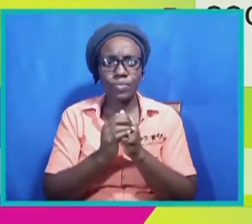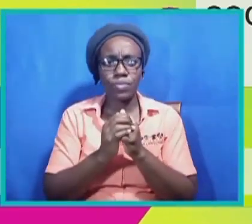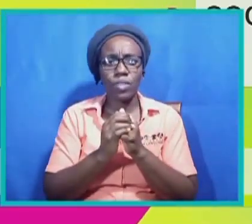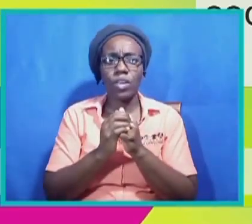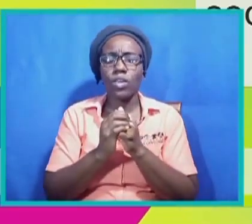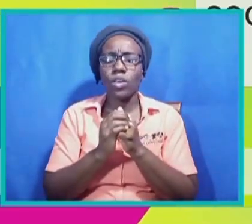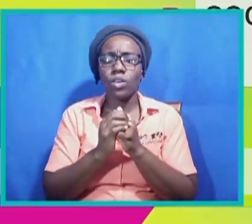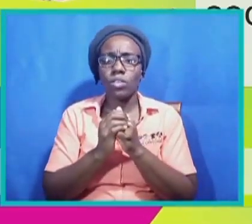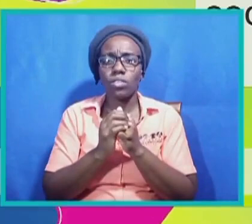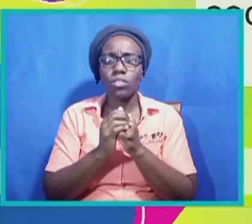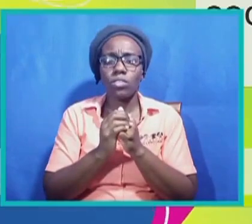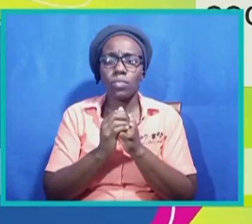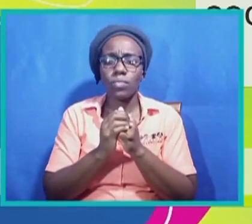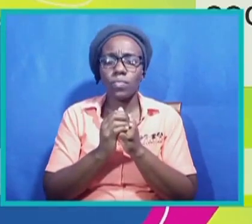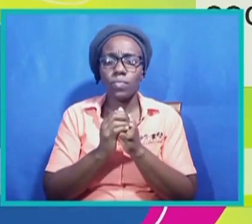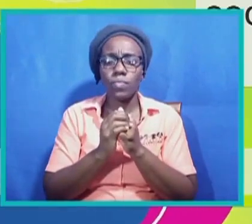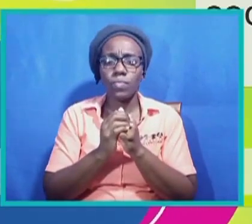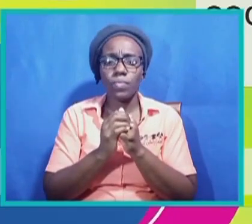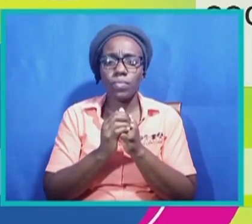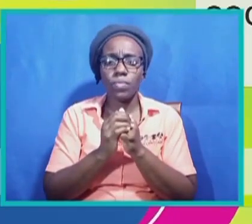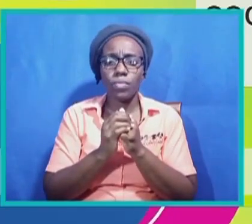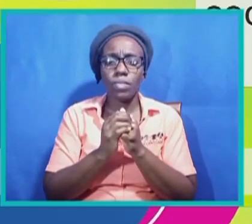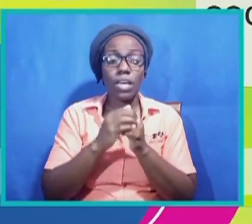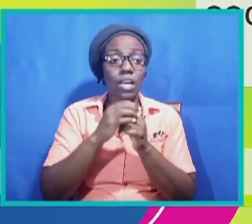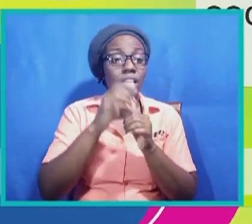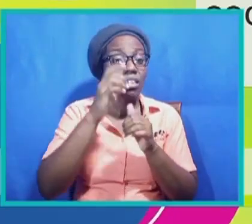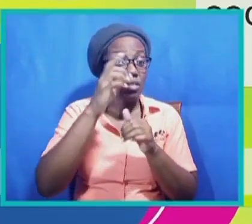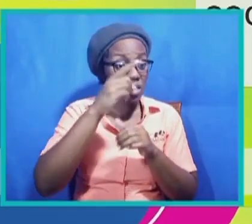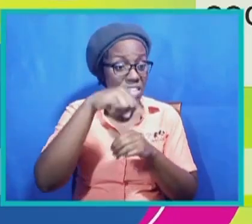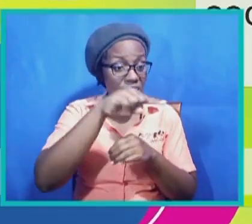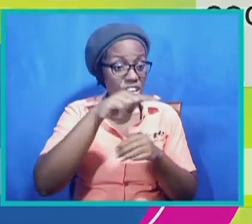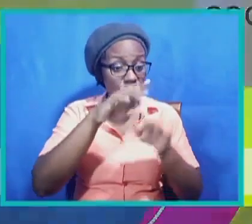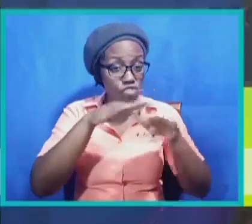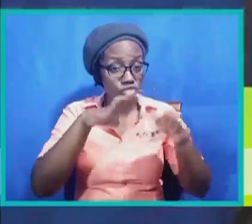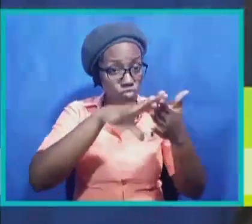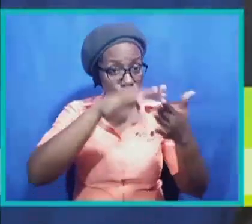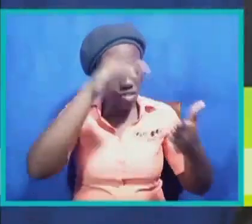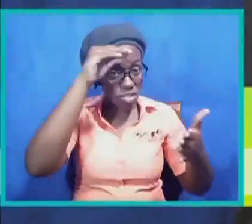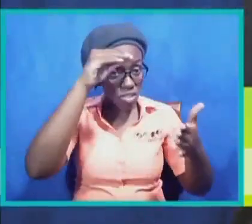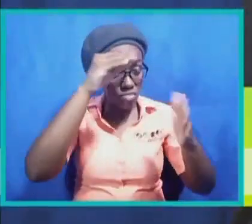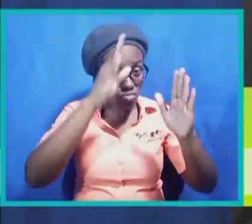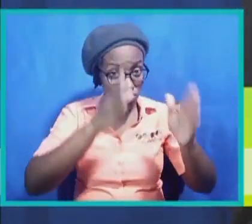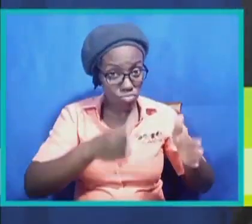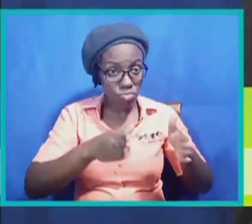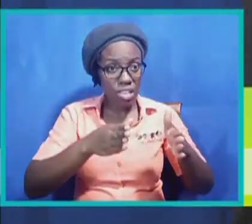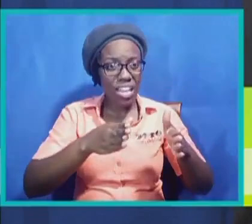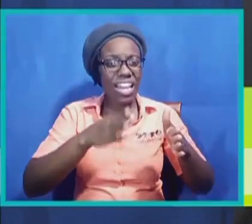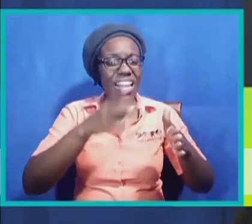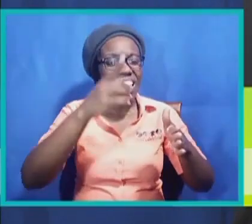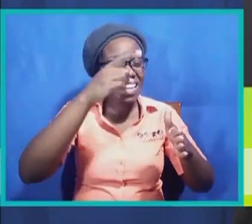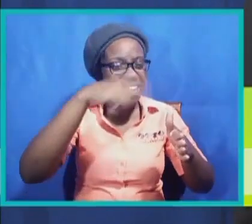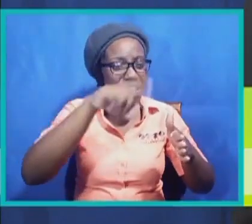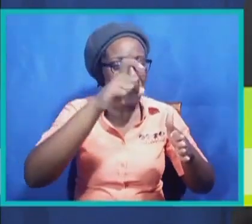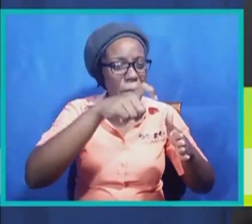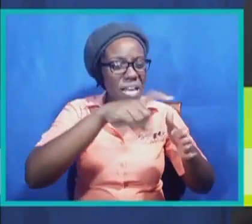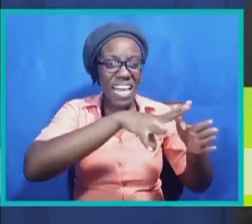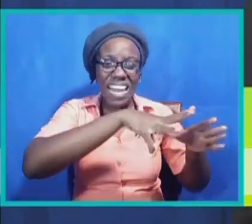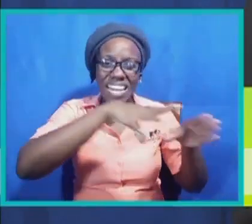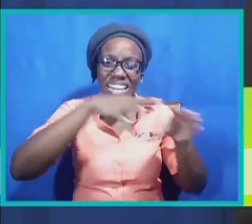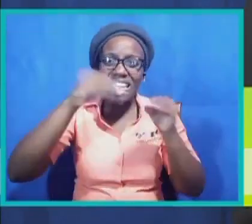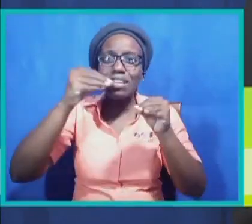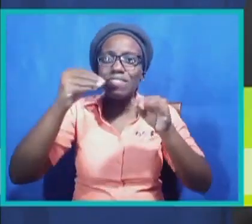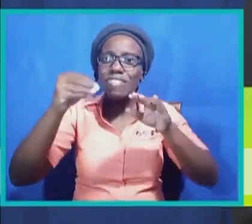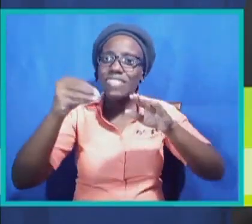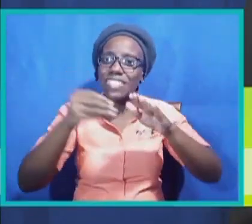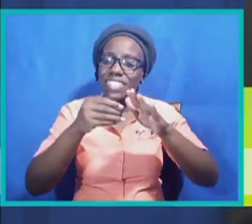ready. Let them leave secondary school ready to work. And I think trades can come in a little ticklish because I have